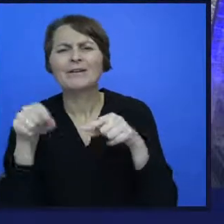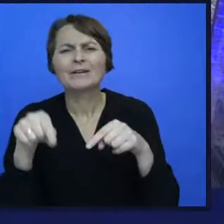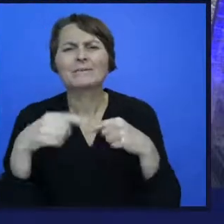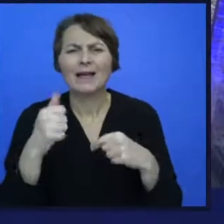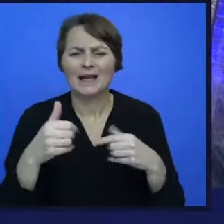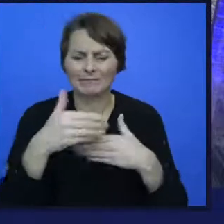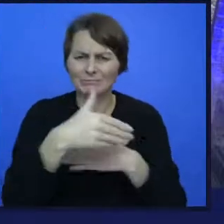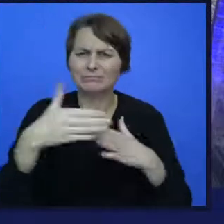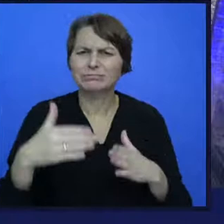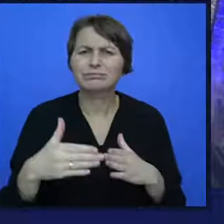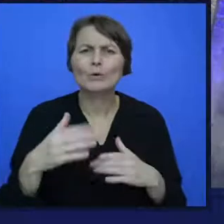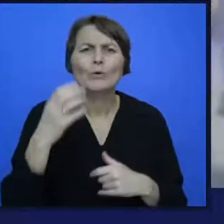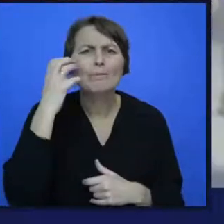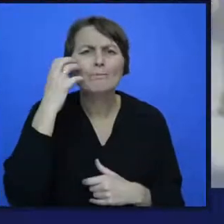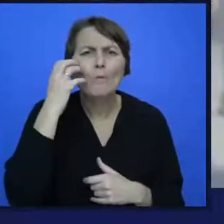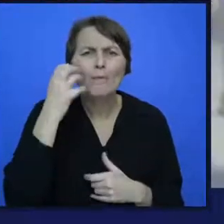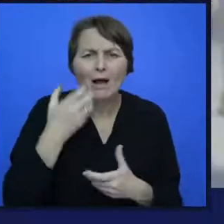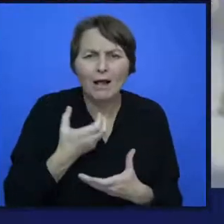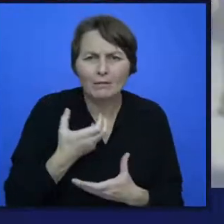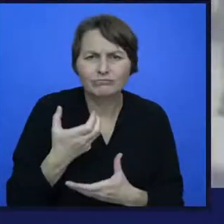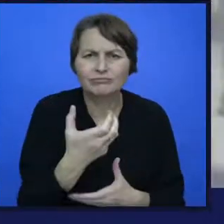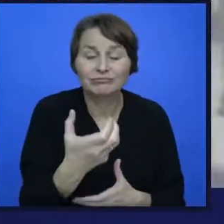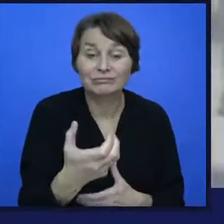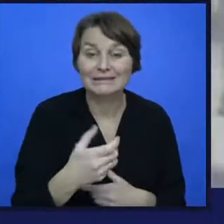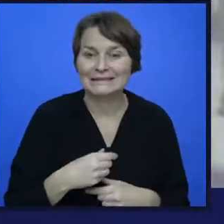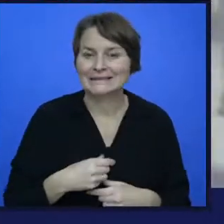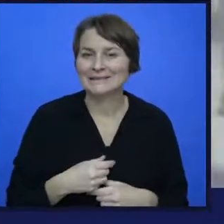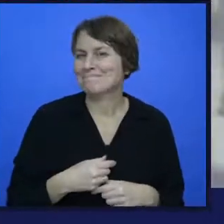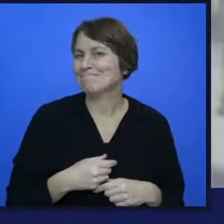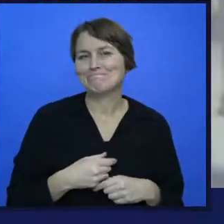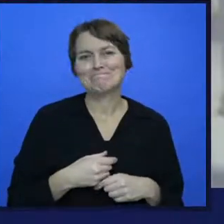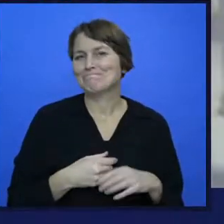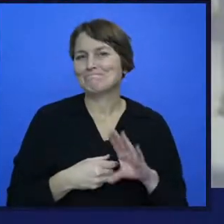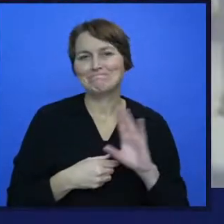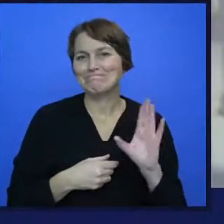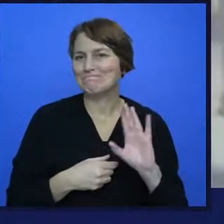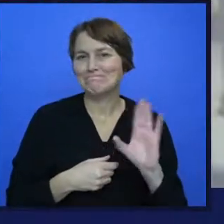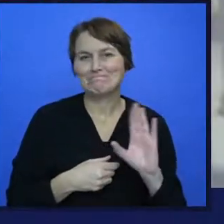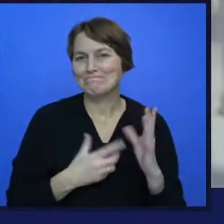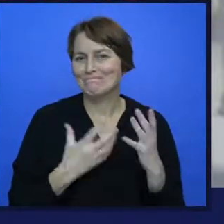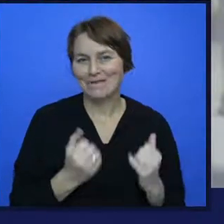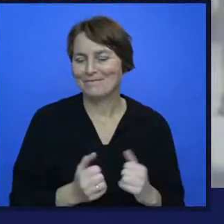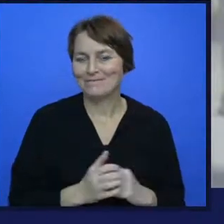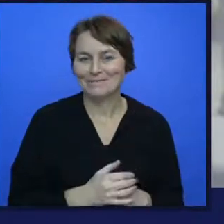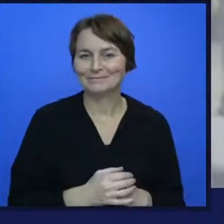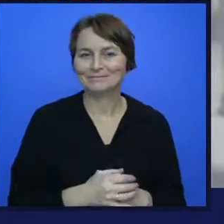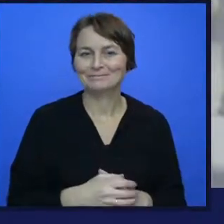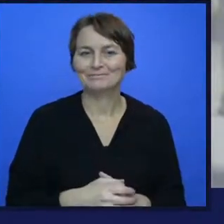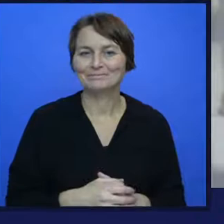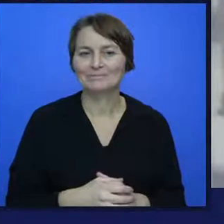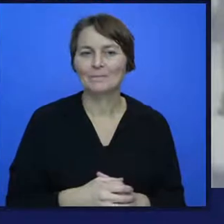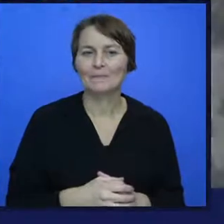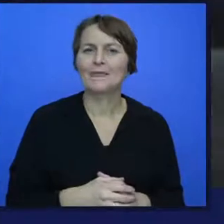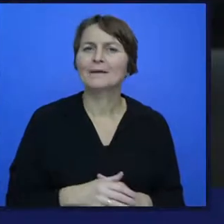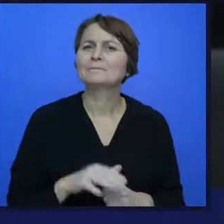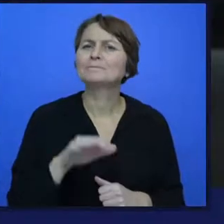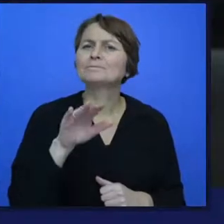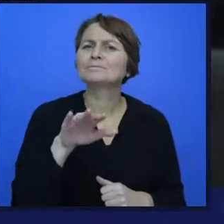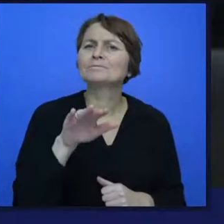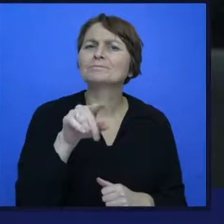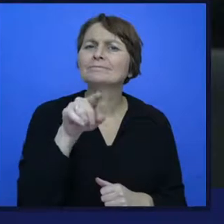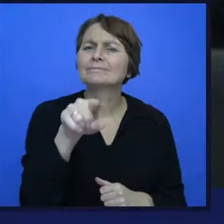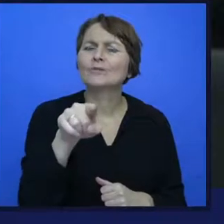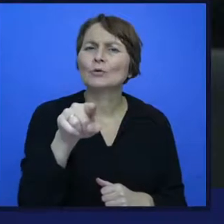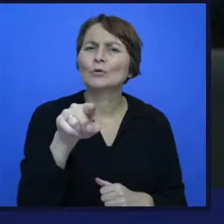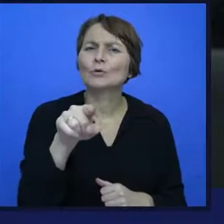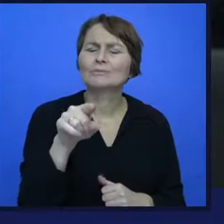that? I haven't yet. So what sort of experience do you get from